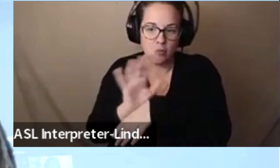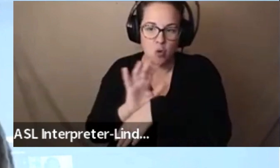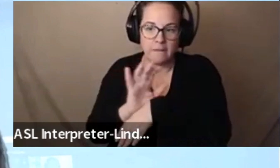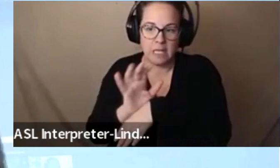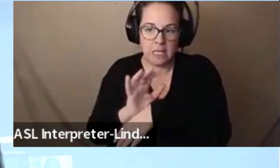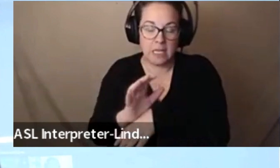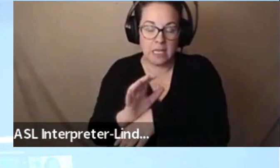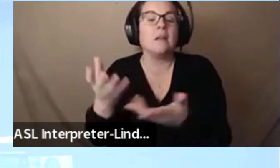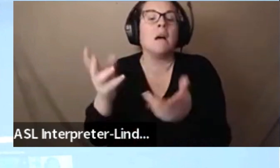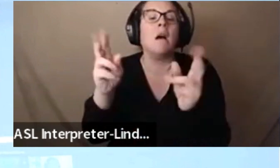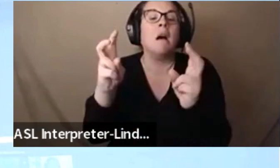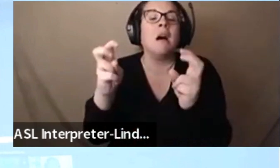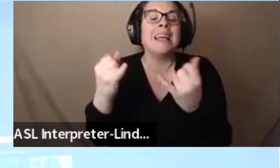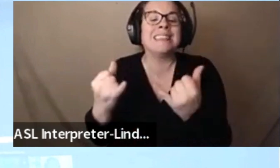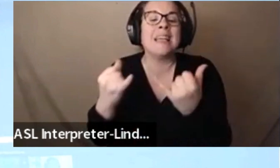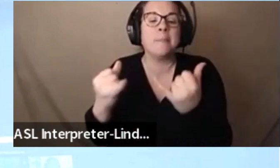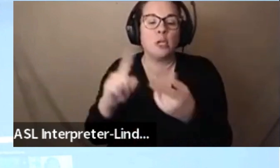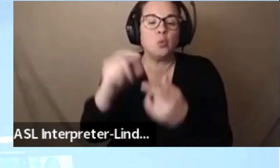He did period.